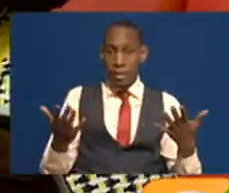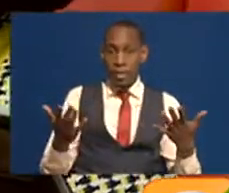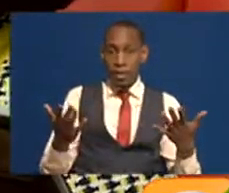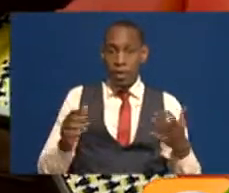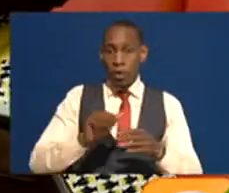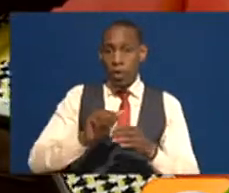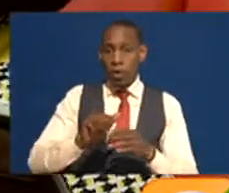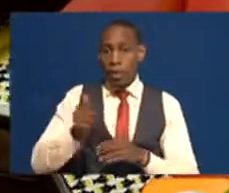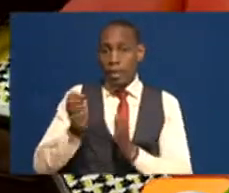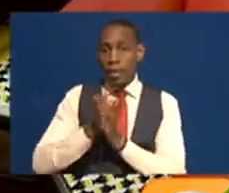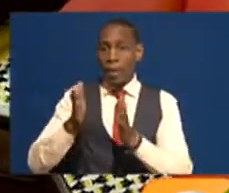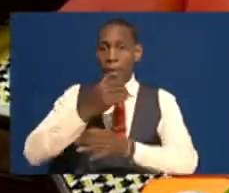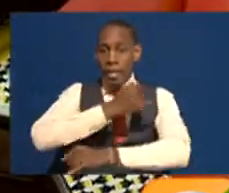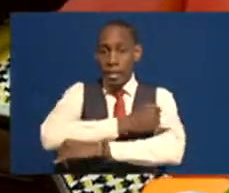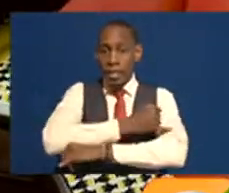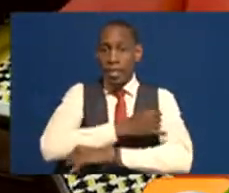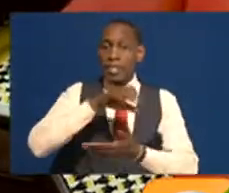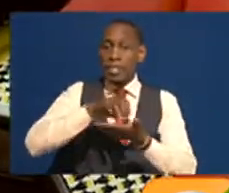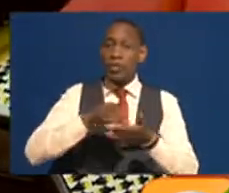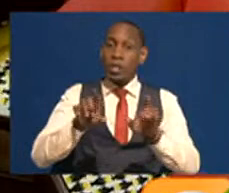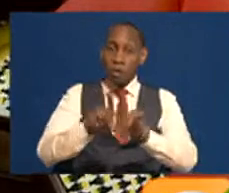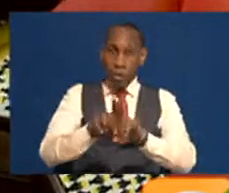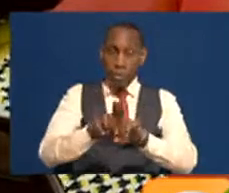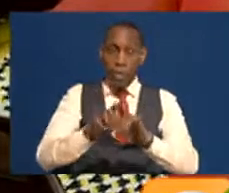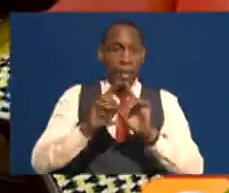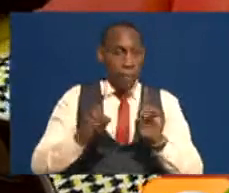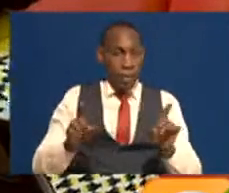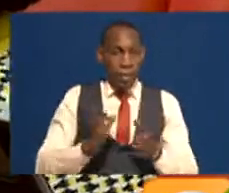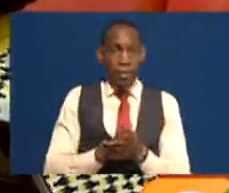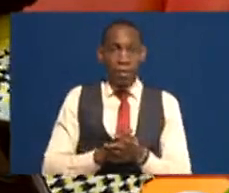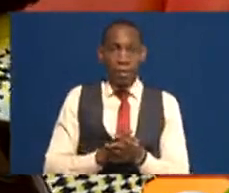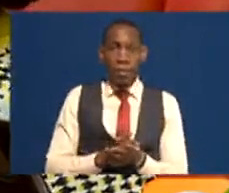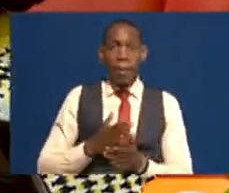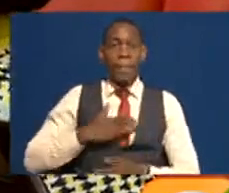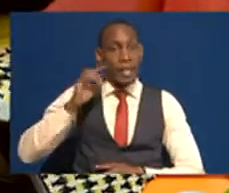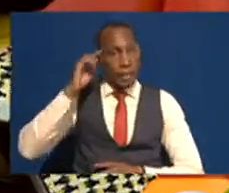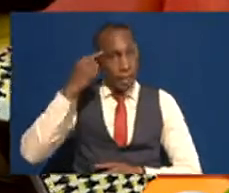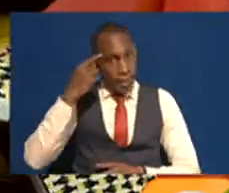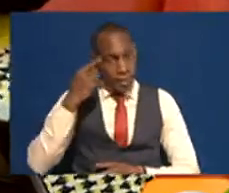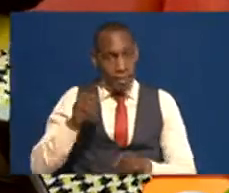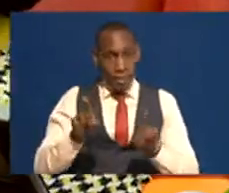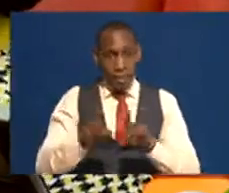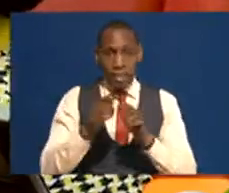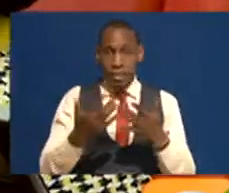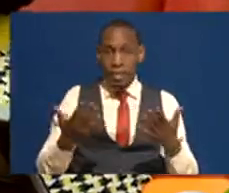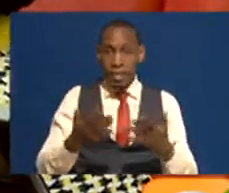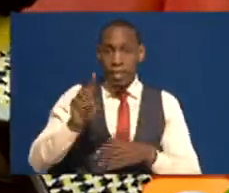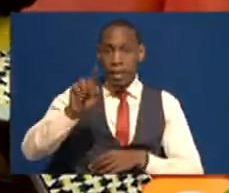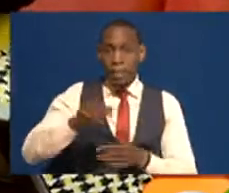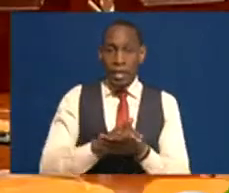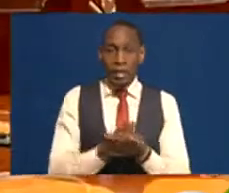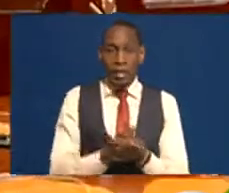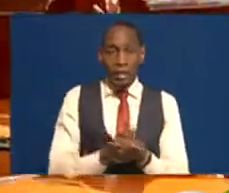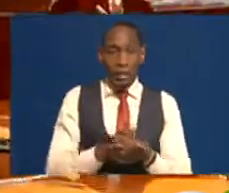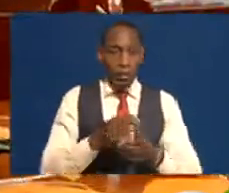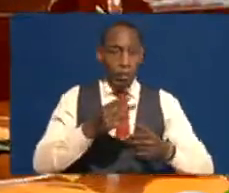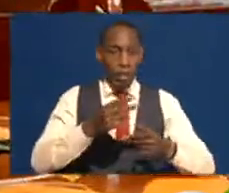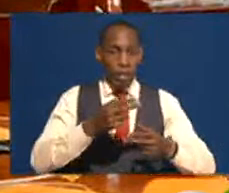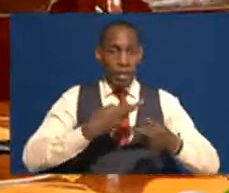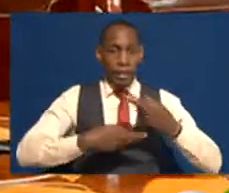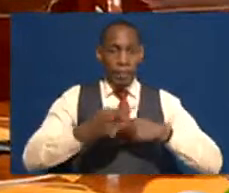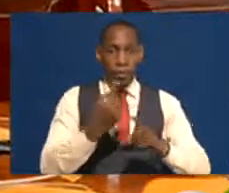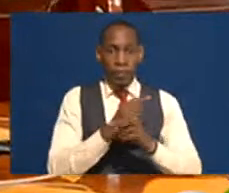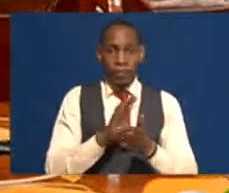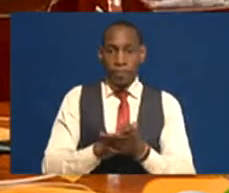public institutions, this is what happens. But we are getting, I think these are things that now must be looked differently. On recruitment